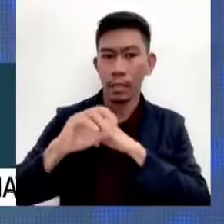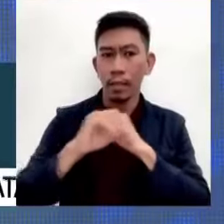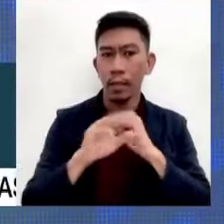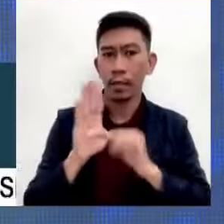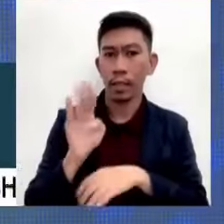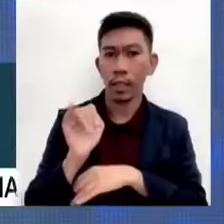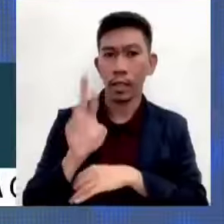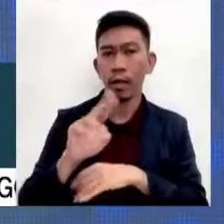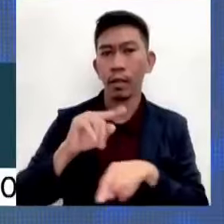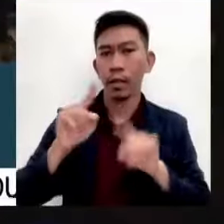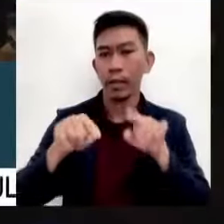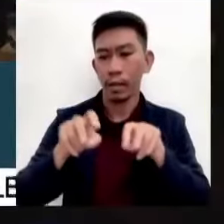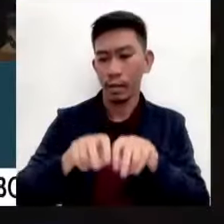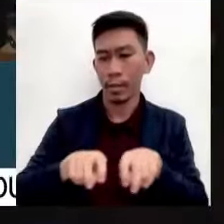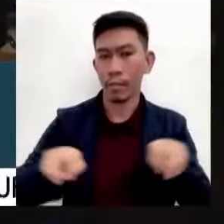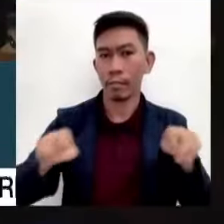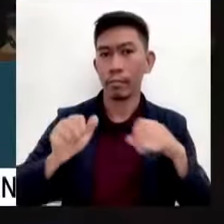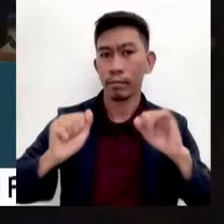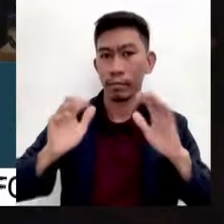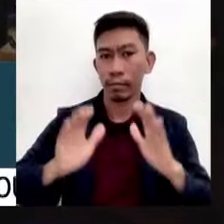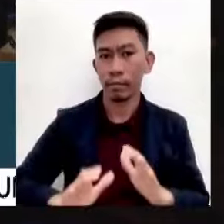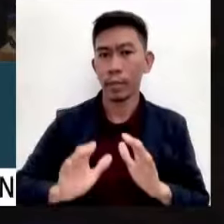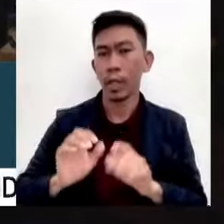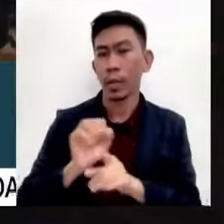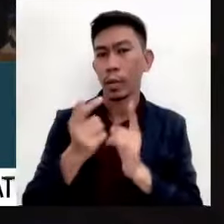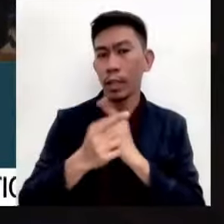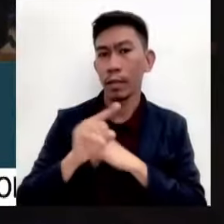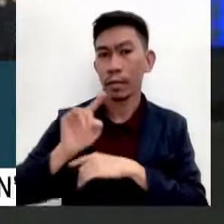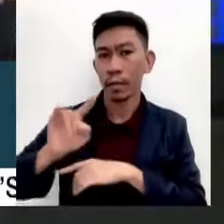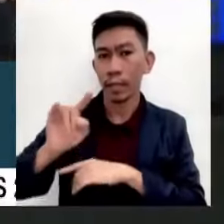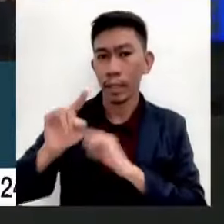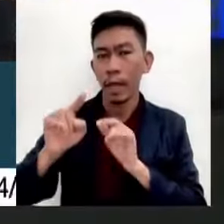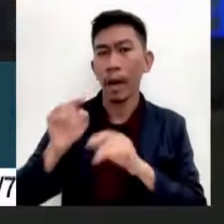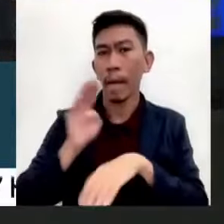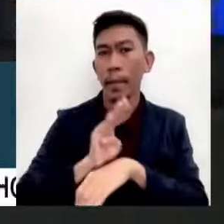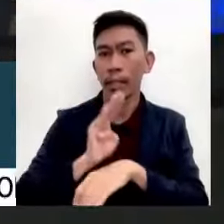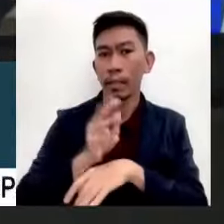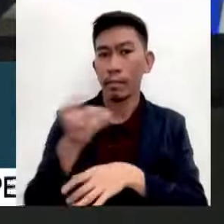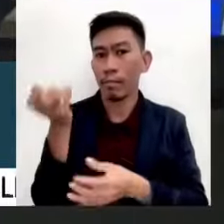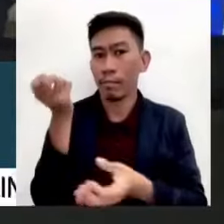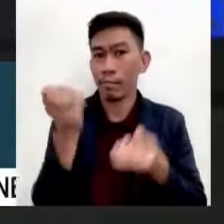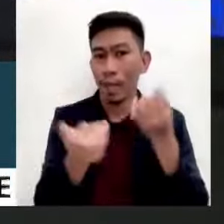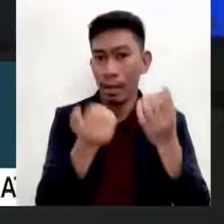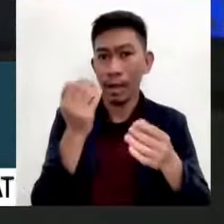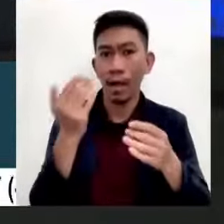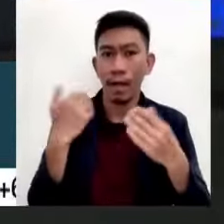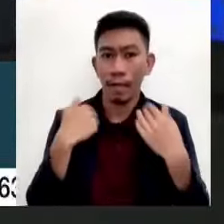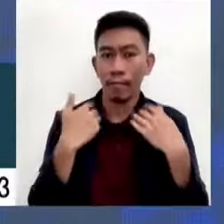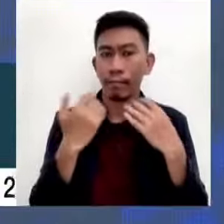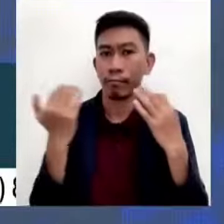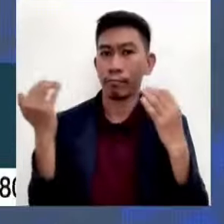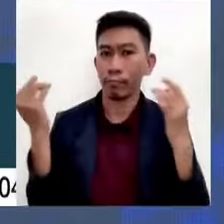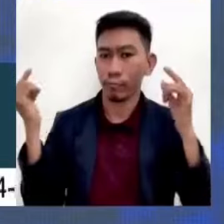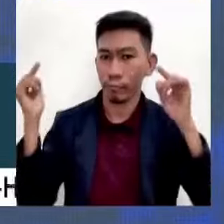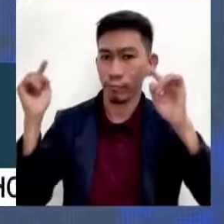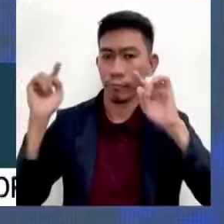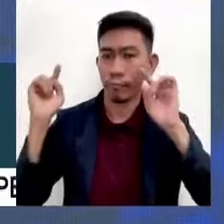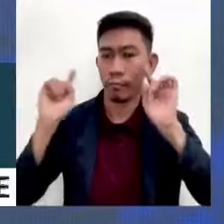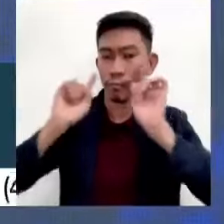media influencers, and businessmen were among the guests at the gathering where BIR urged everyone to pay taxes on